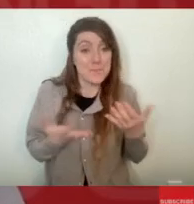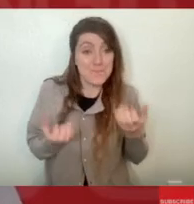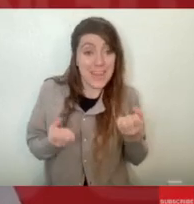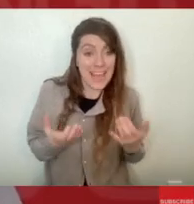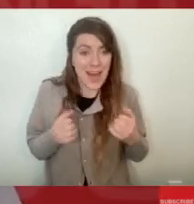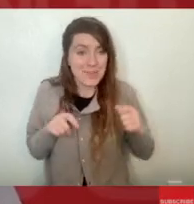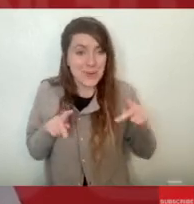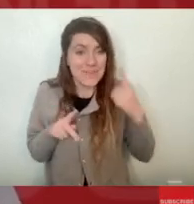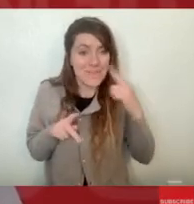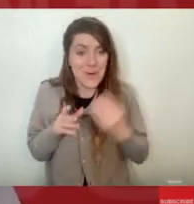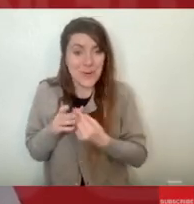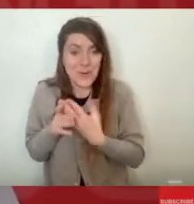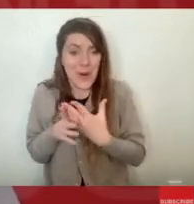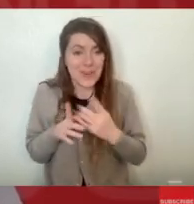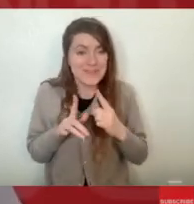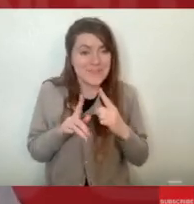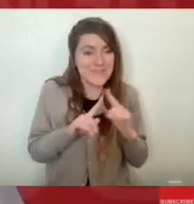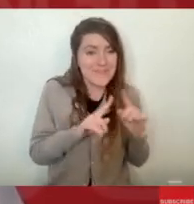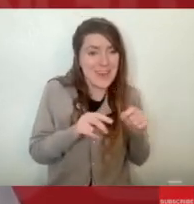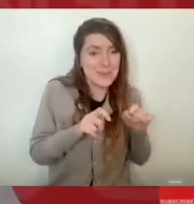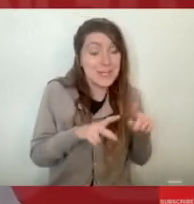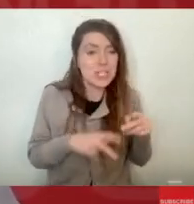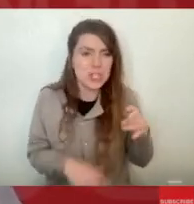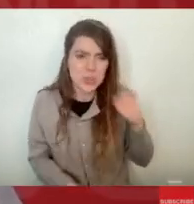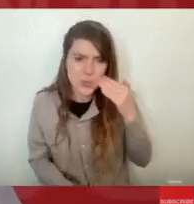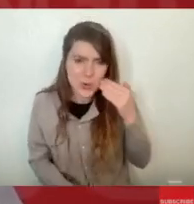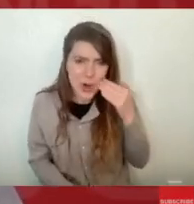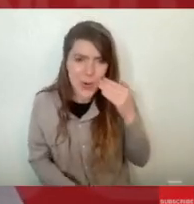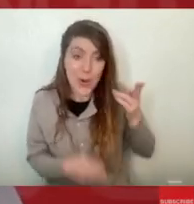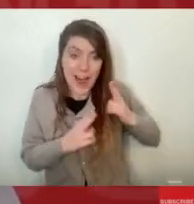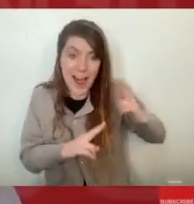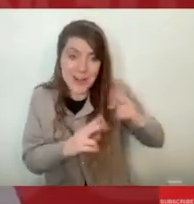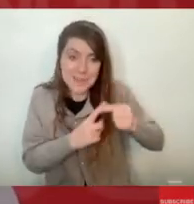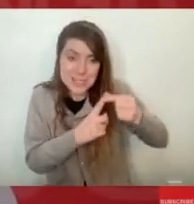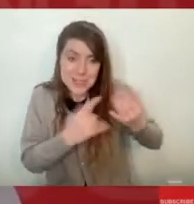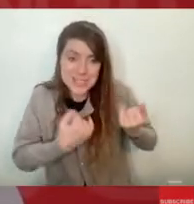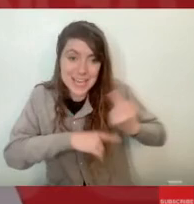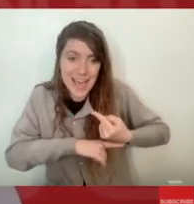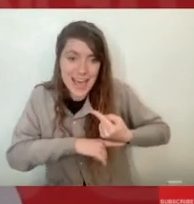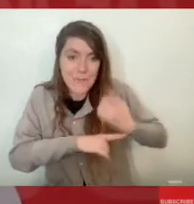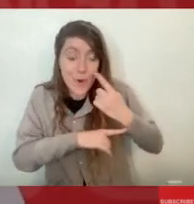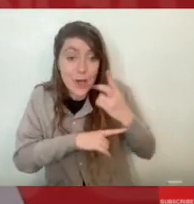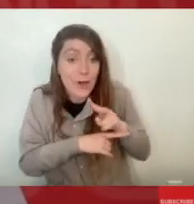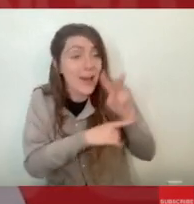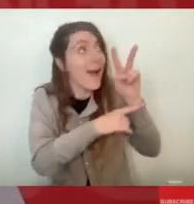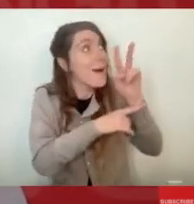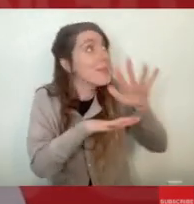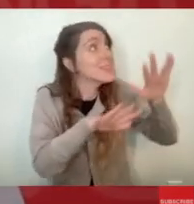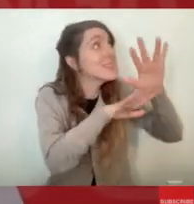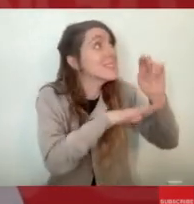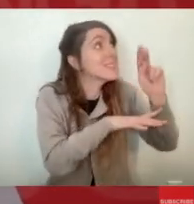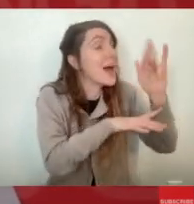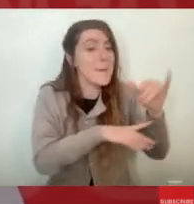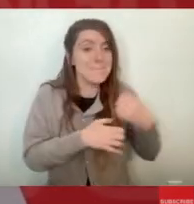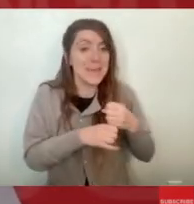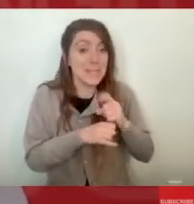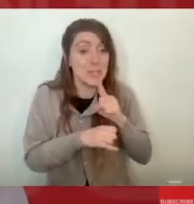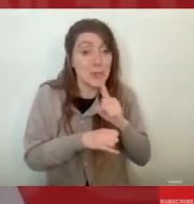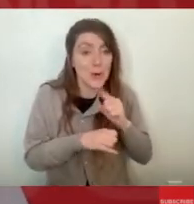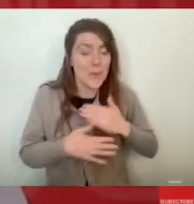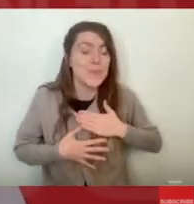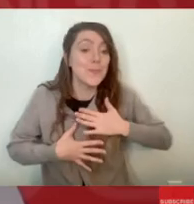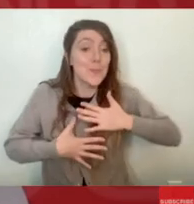that April 14th is Look Up at the Sky Day? So be sure to take a moment to slow down, take a deep breath, or smell the